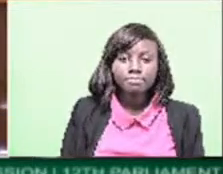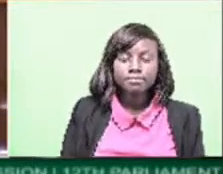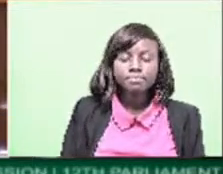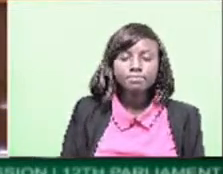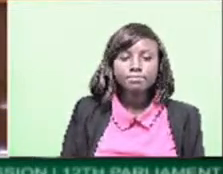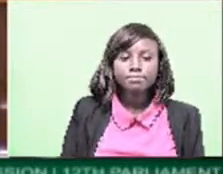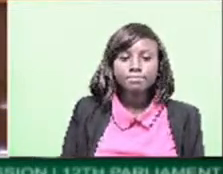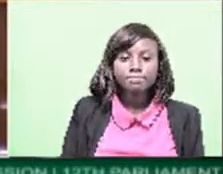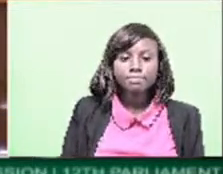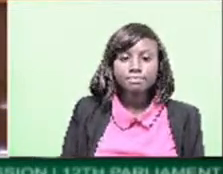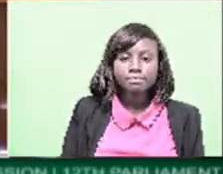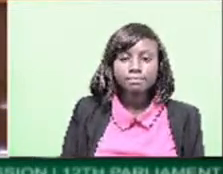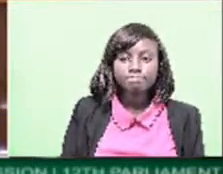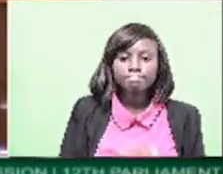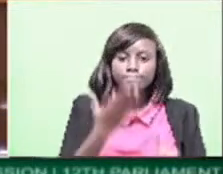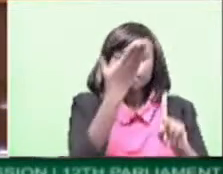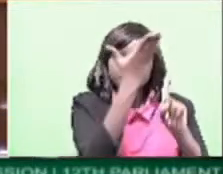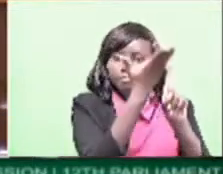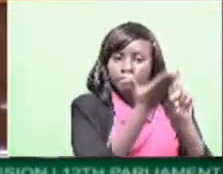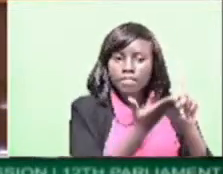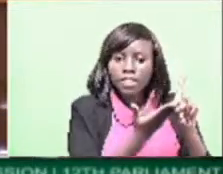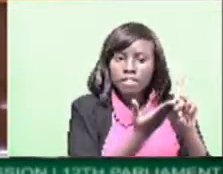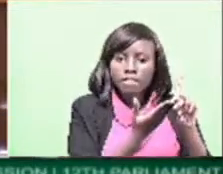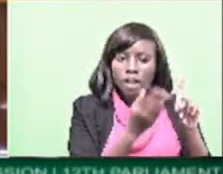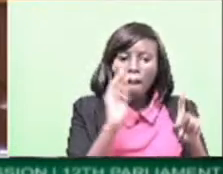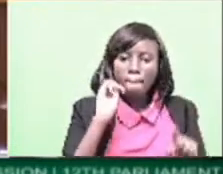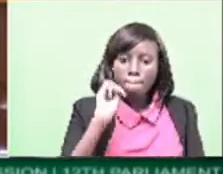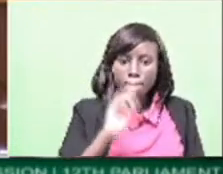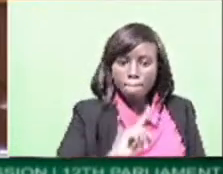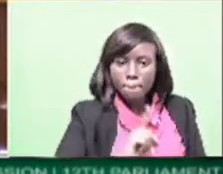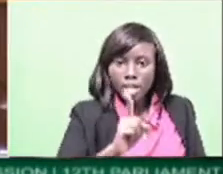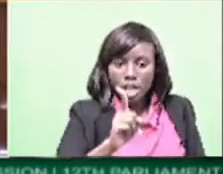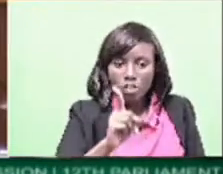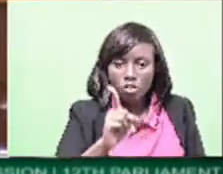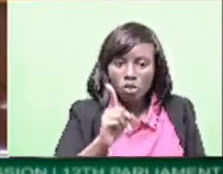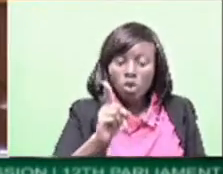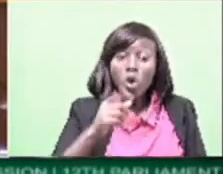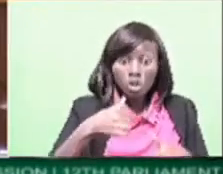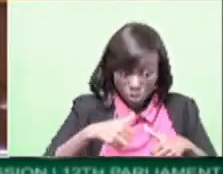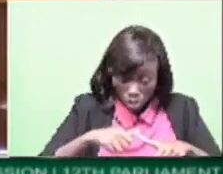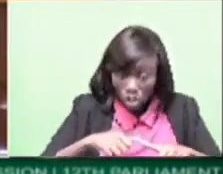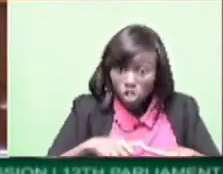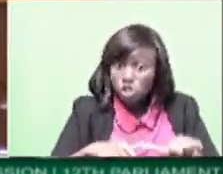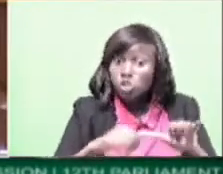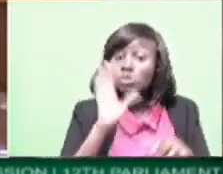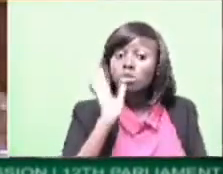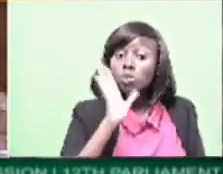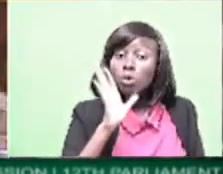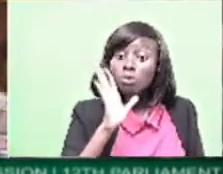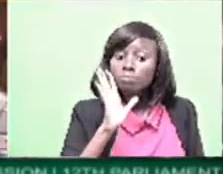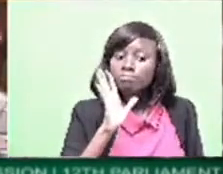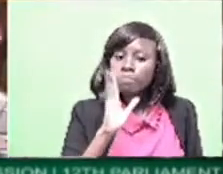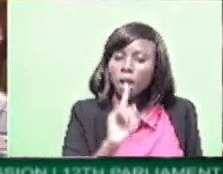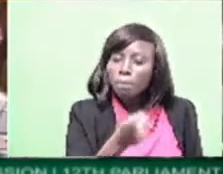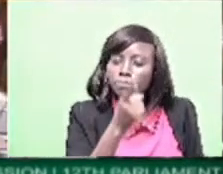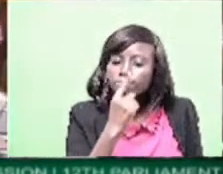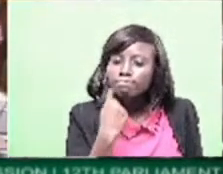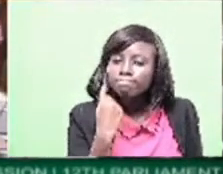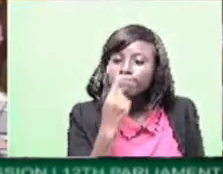Member for Miharu, I'll allow you to proceed, but just be careful. Sure. Thank you very much, Madam Speaker. Madam